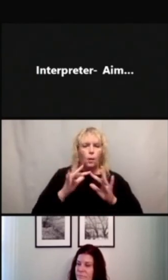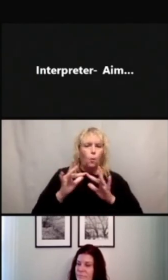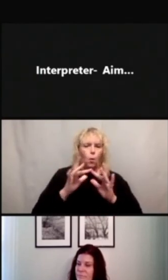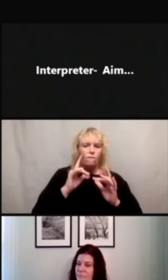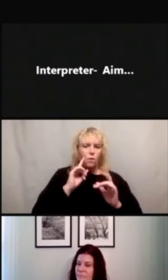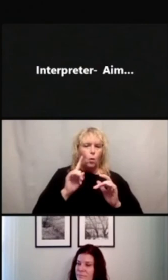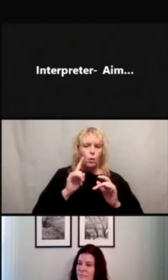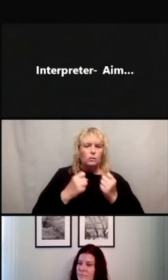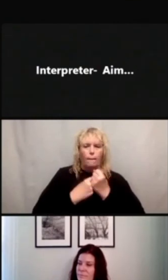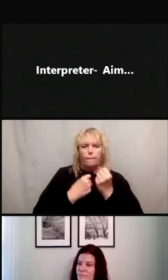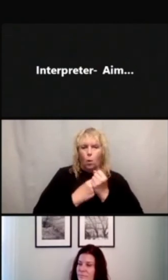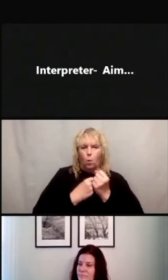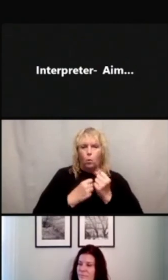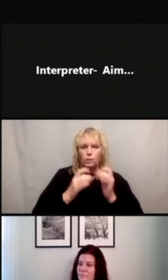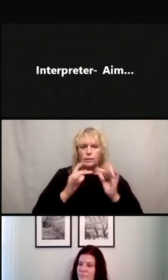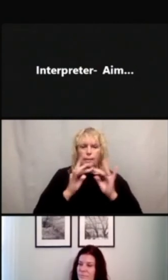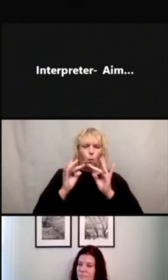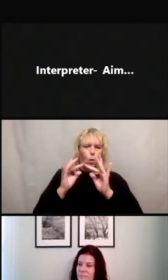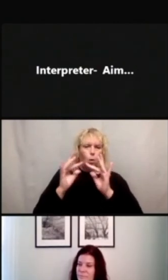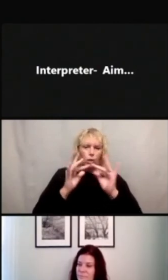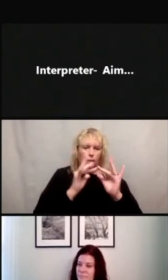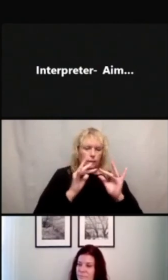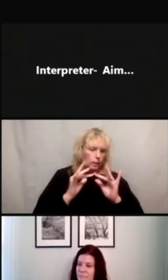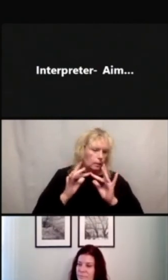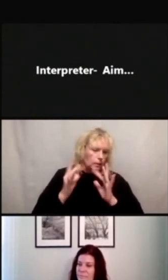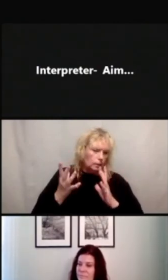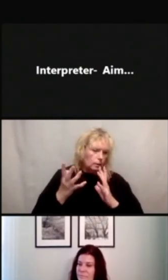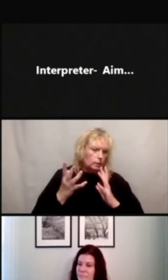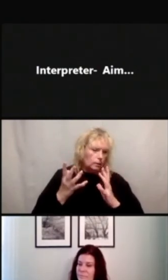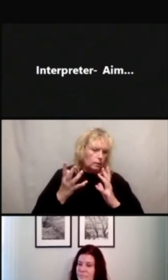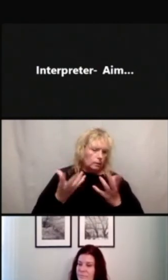such as family and community members